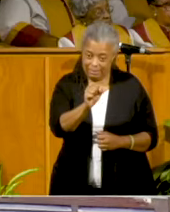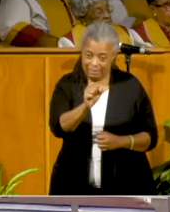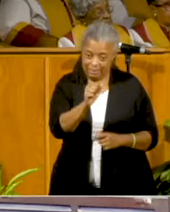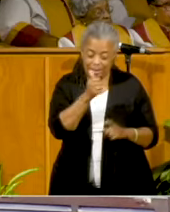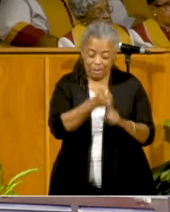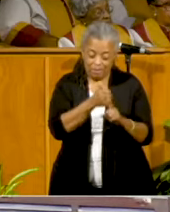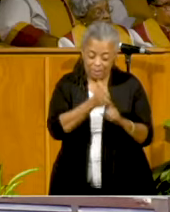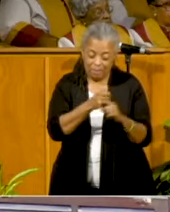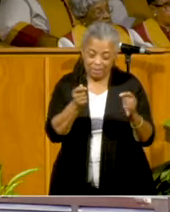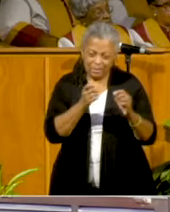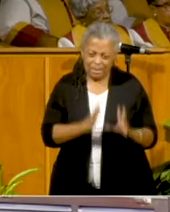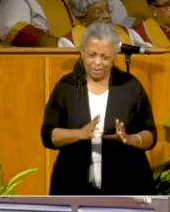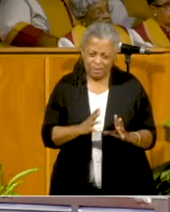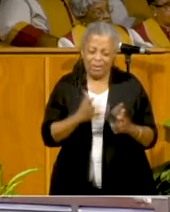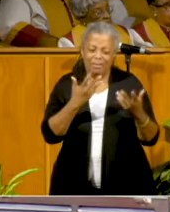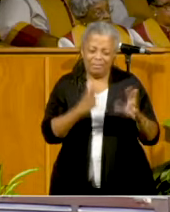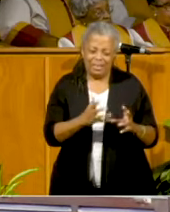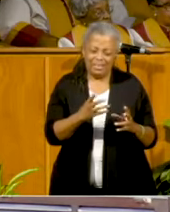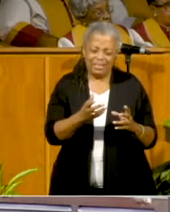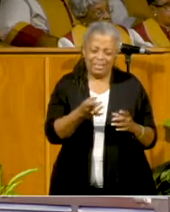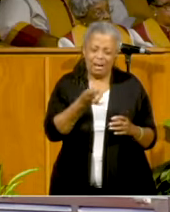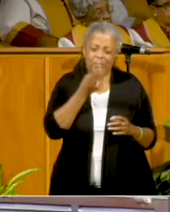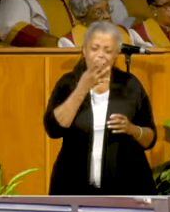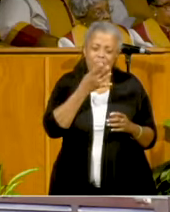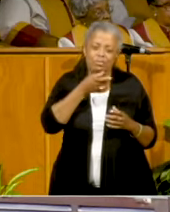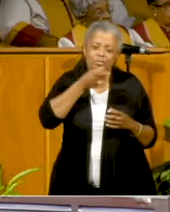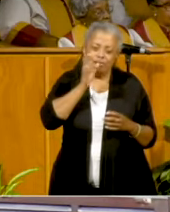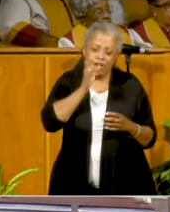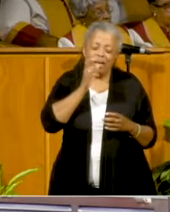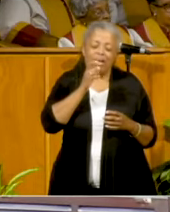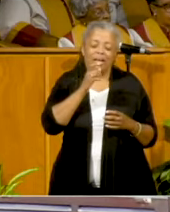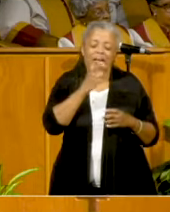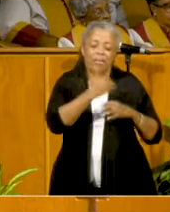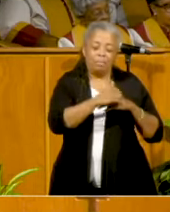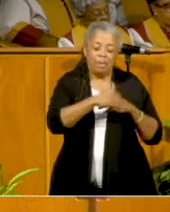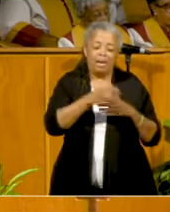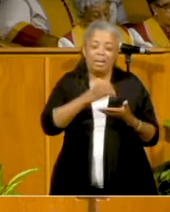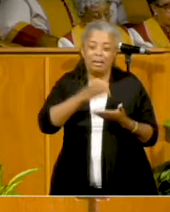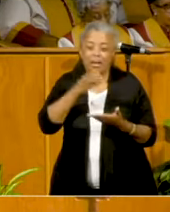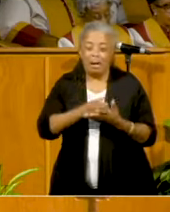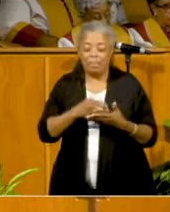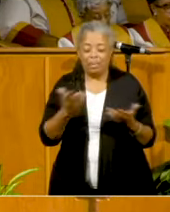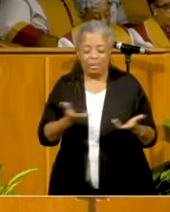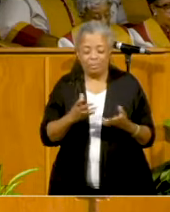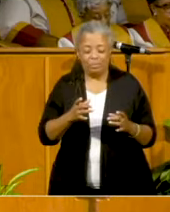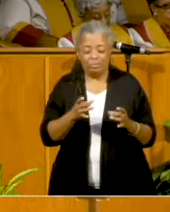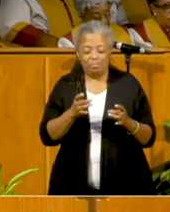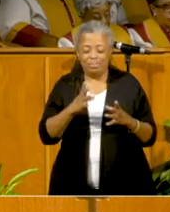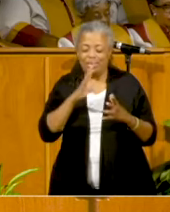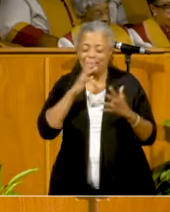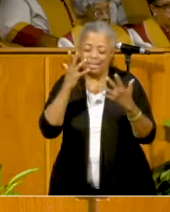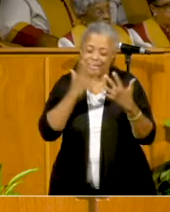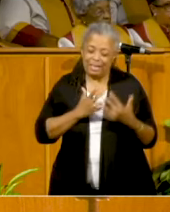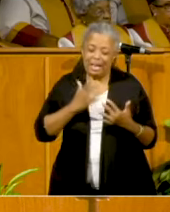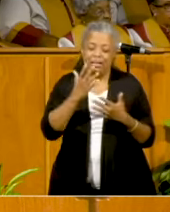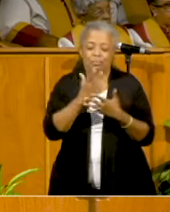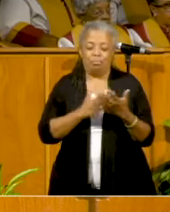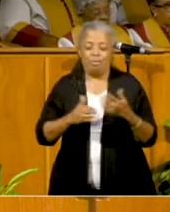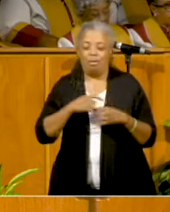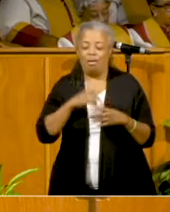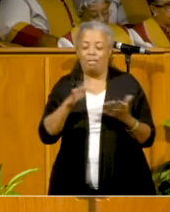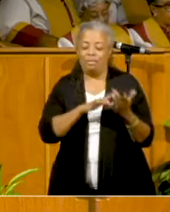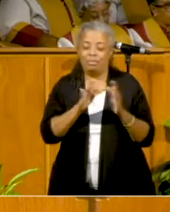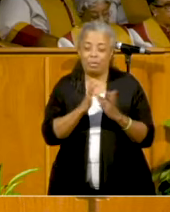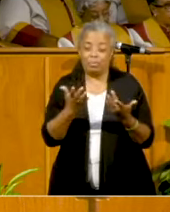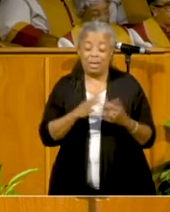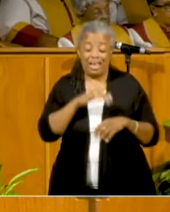shared in the Lord's Supper. And here's the greatest tragedy in Scripture, that